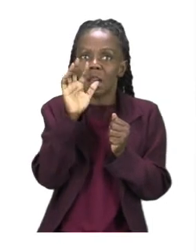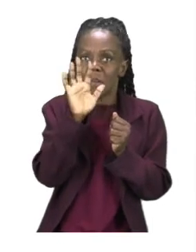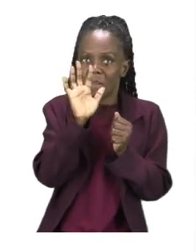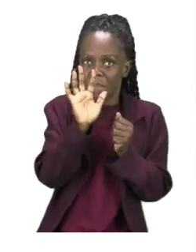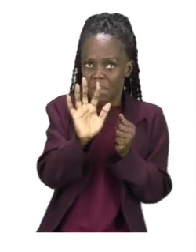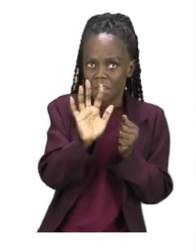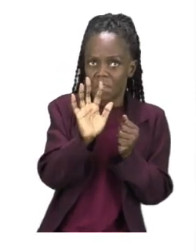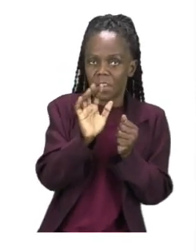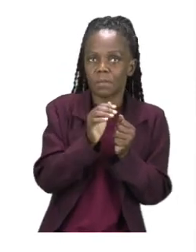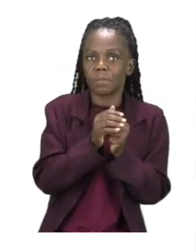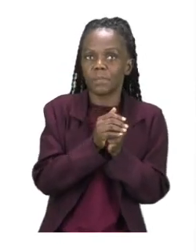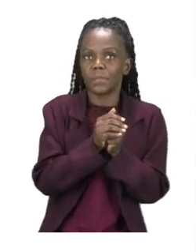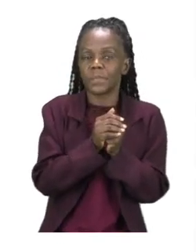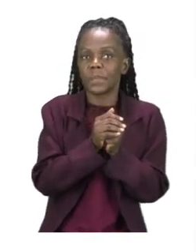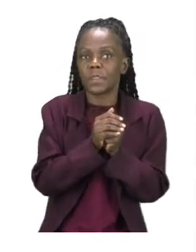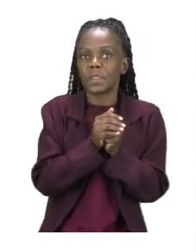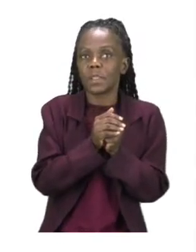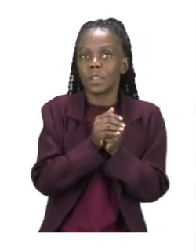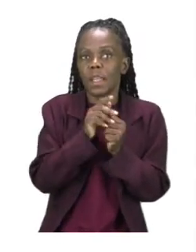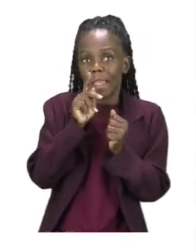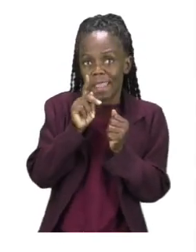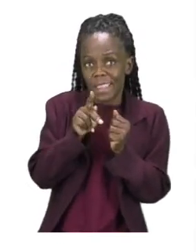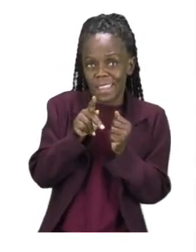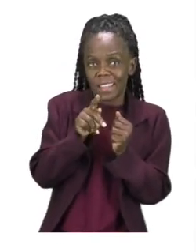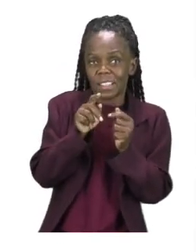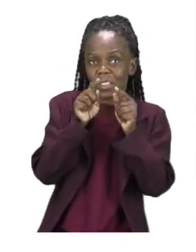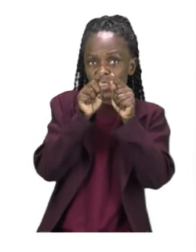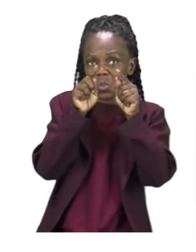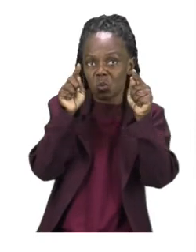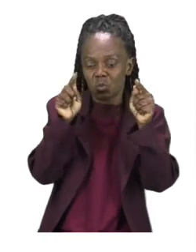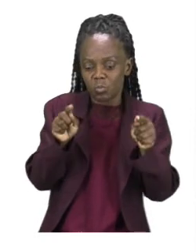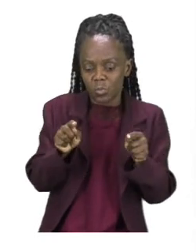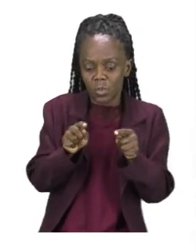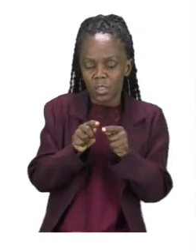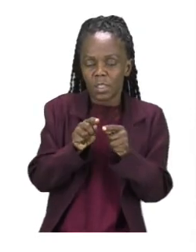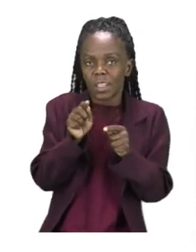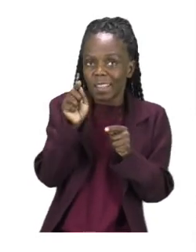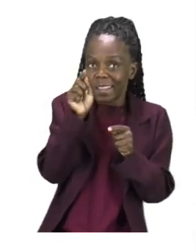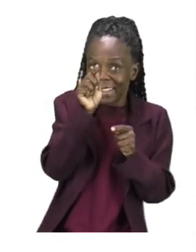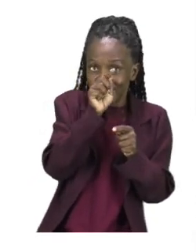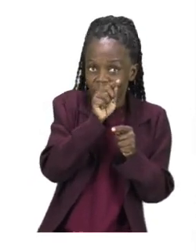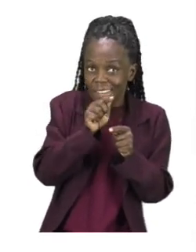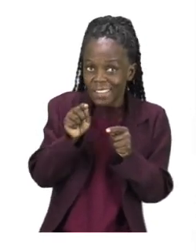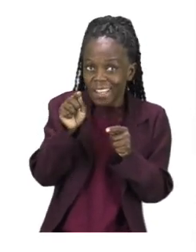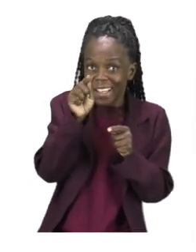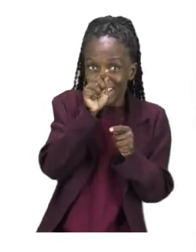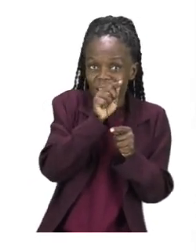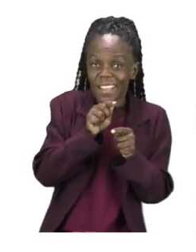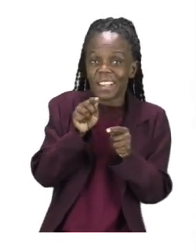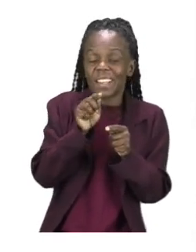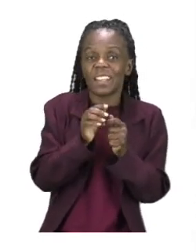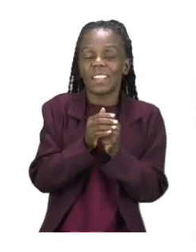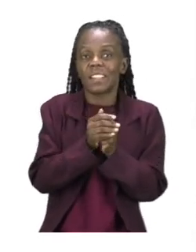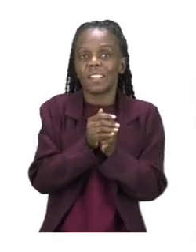that has 5 things in it. In this case, we are looking for bunny rabbits. 5 bunny